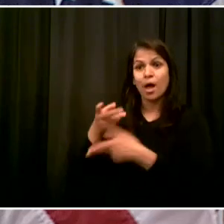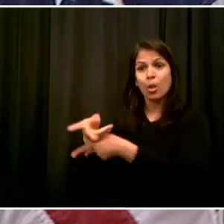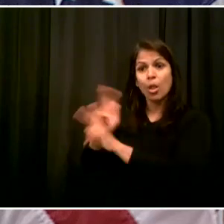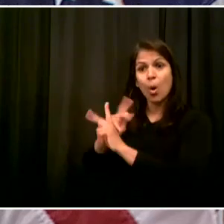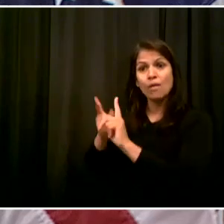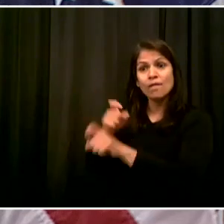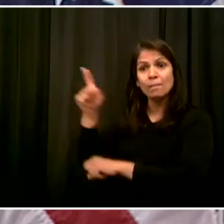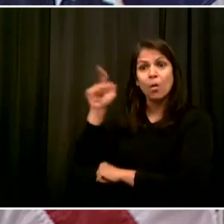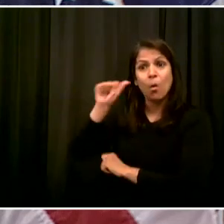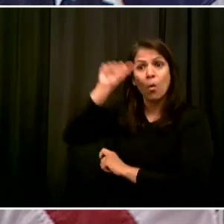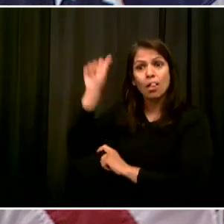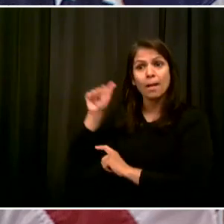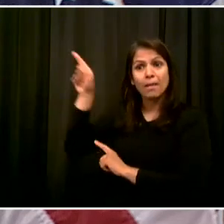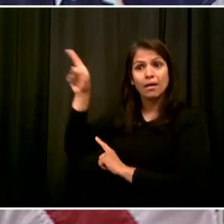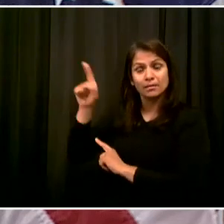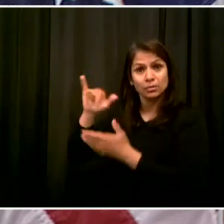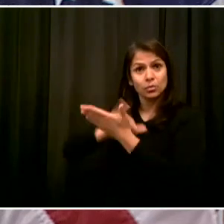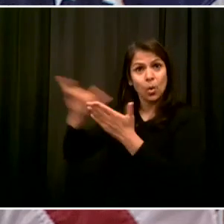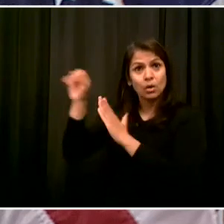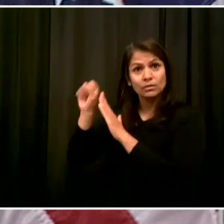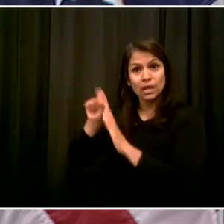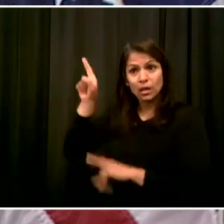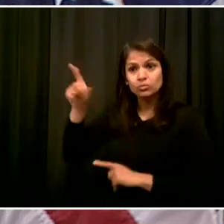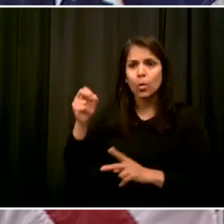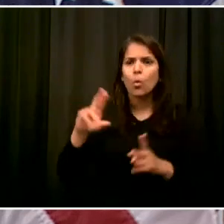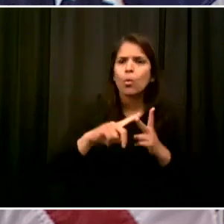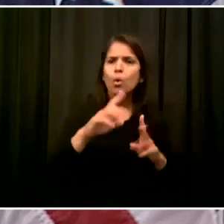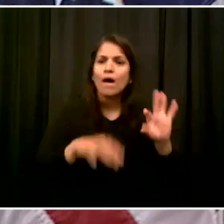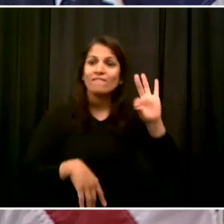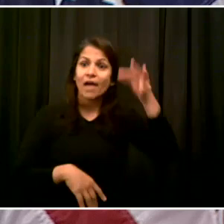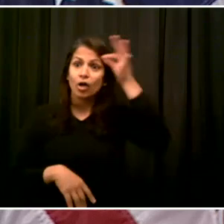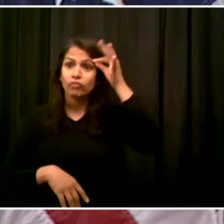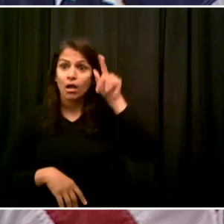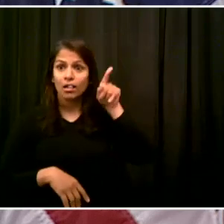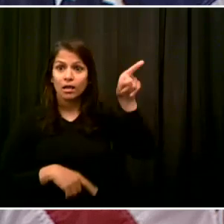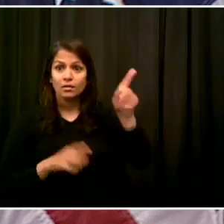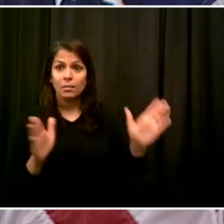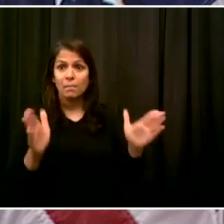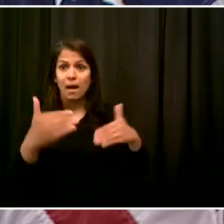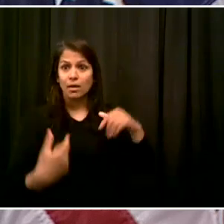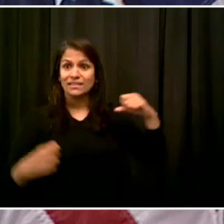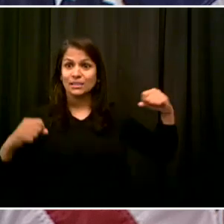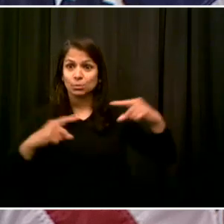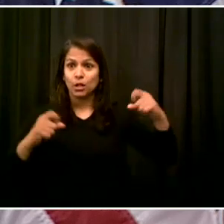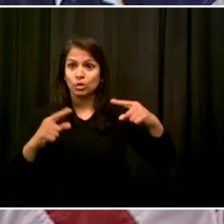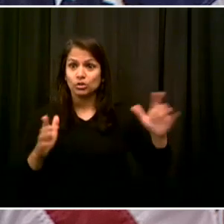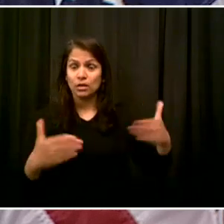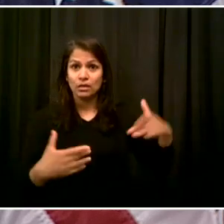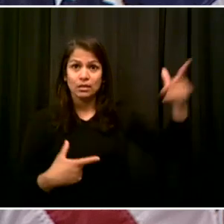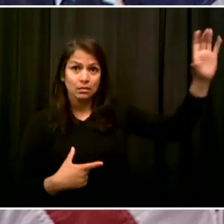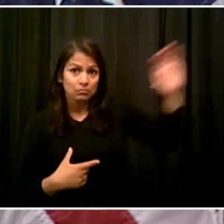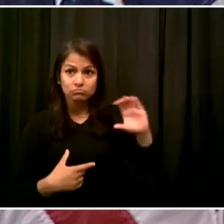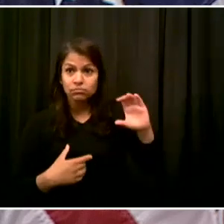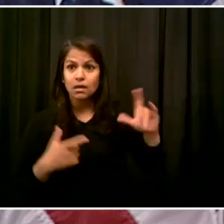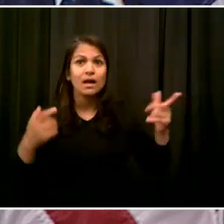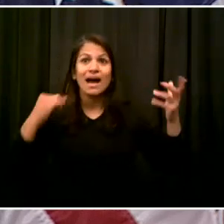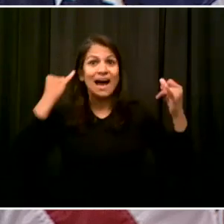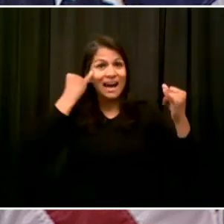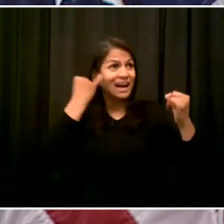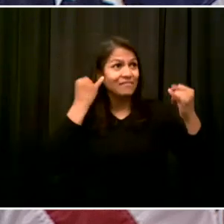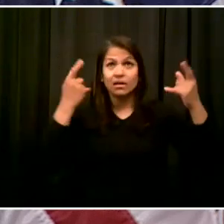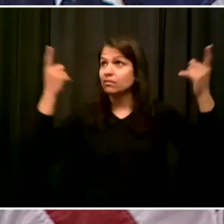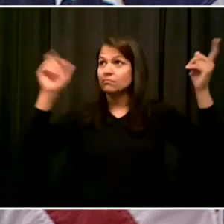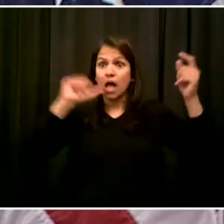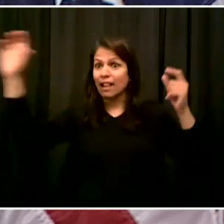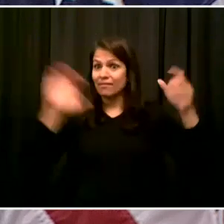us should be very concerned about, because that's going to hurt the quality of life in New York City a lot. That's going to make a lot of people lose their jobs. It's a horrible